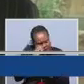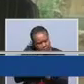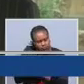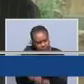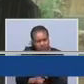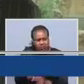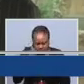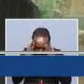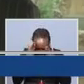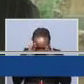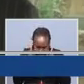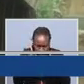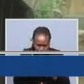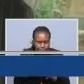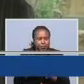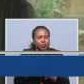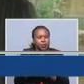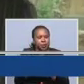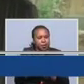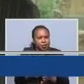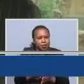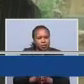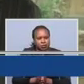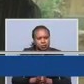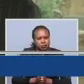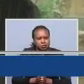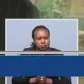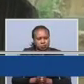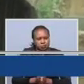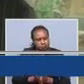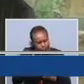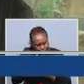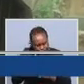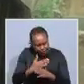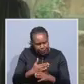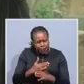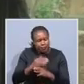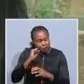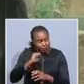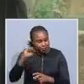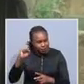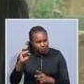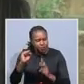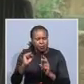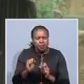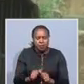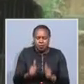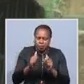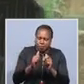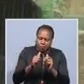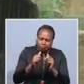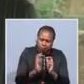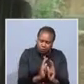who remained committed to the service of the party and the people of Namibia as Minister